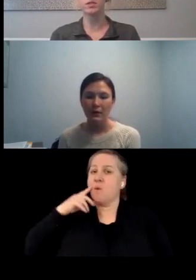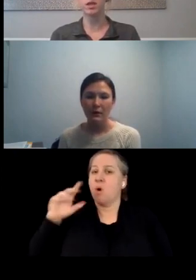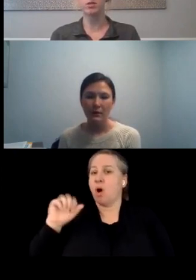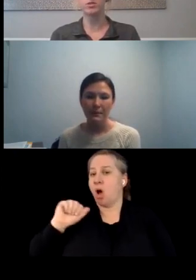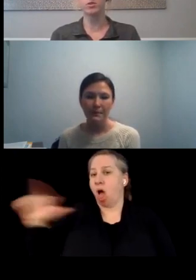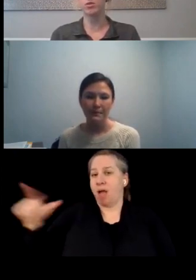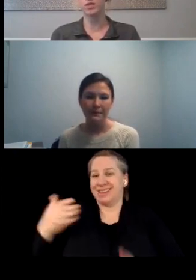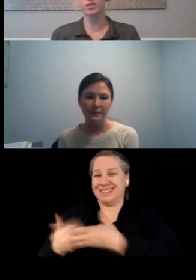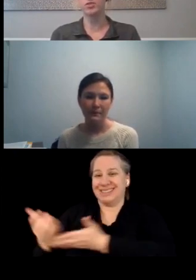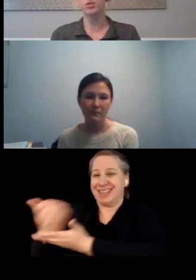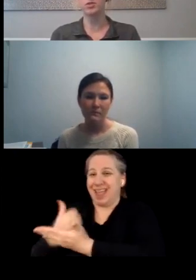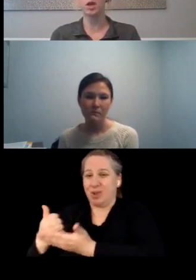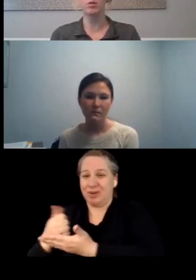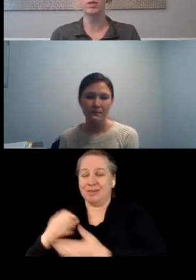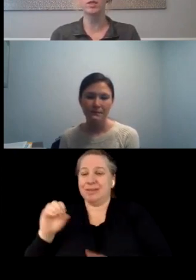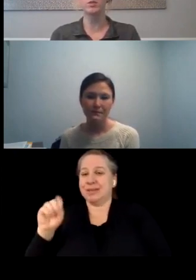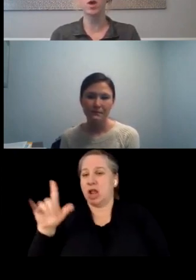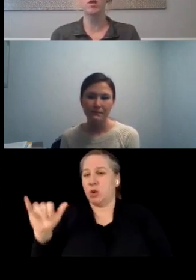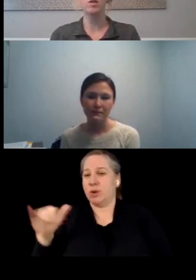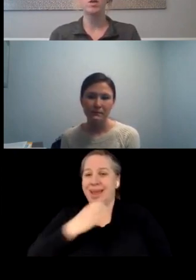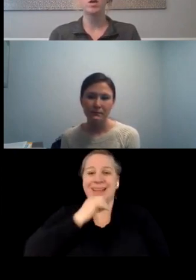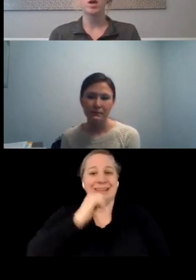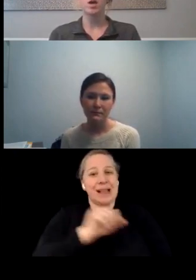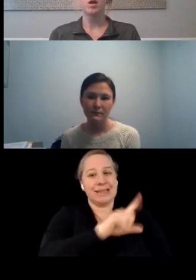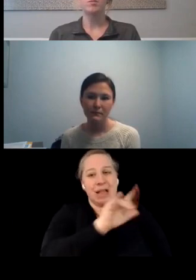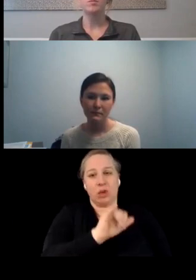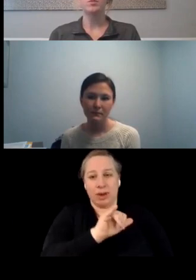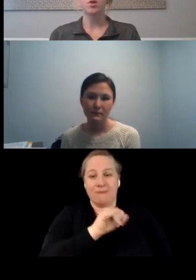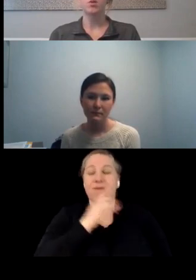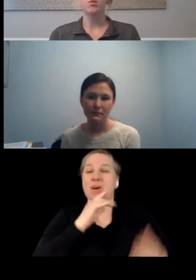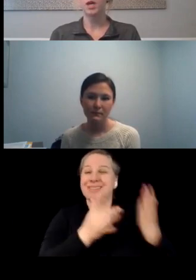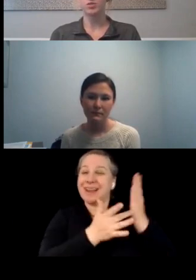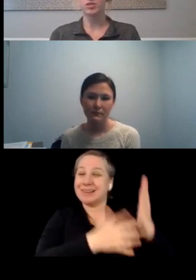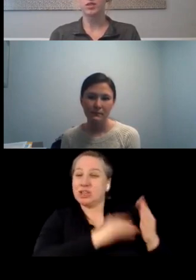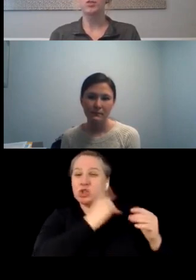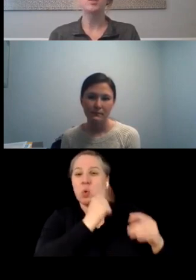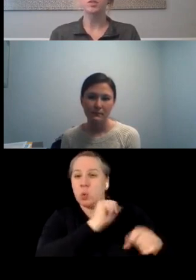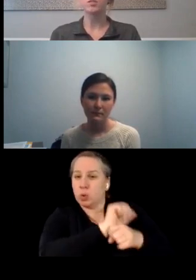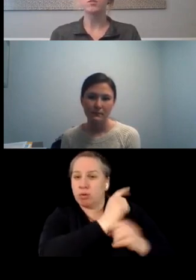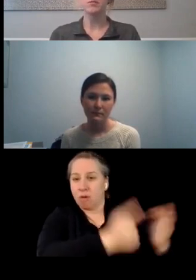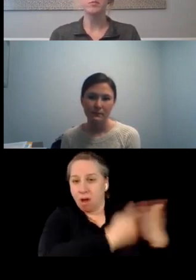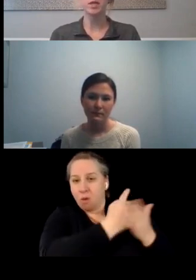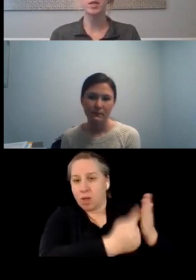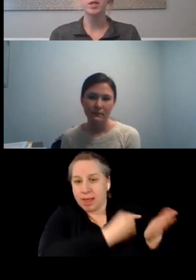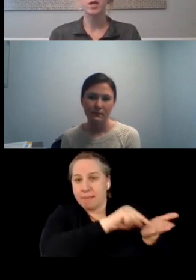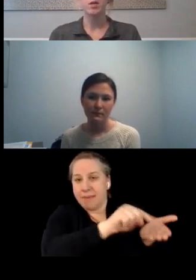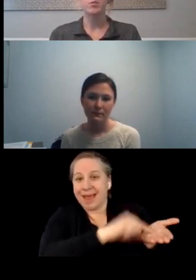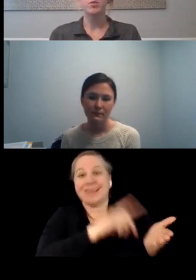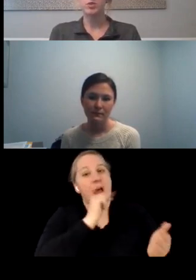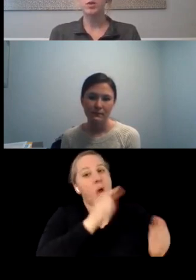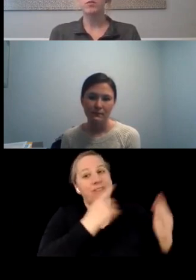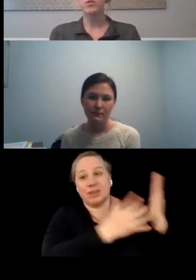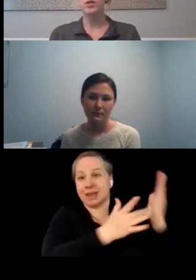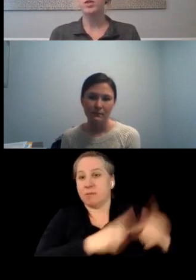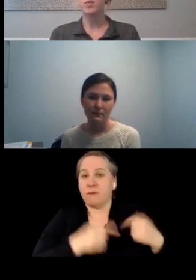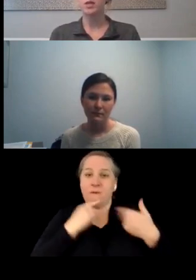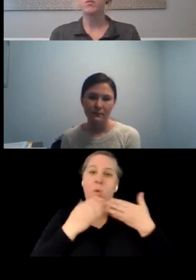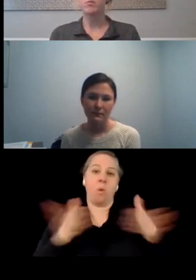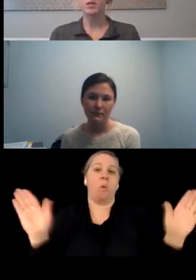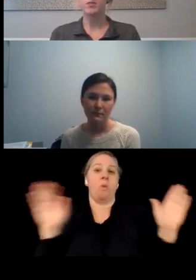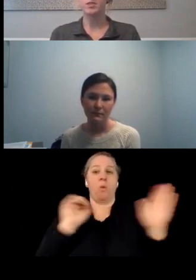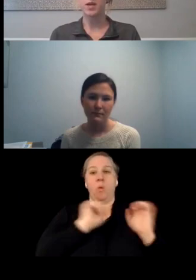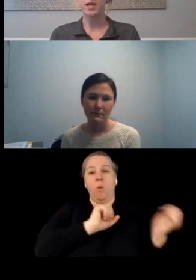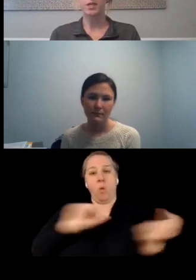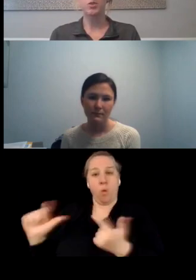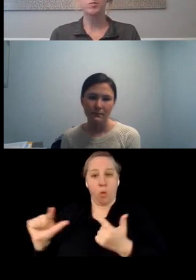and non-salaried, so technicians hourly as well. So not just technicians, it is for everybody. So we do have a very